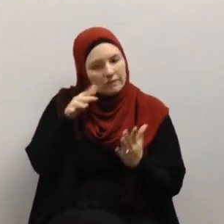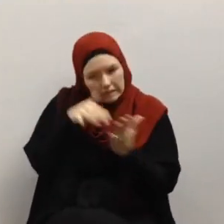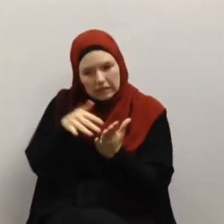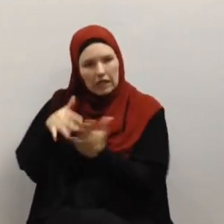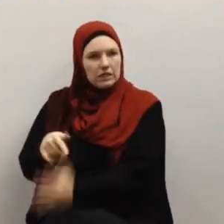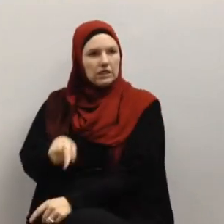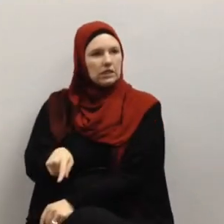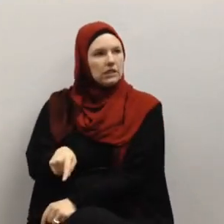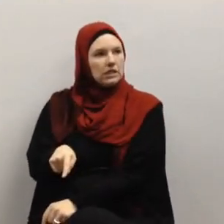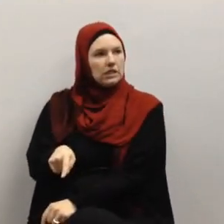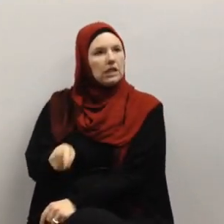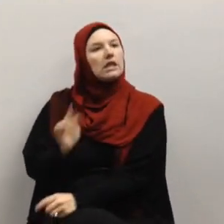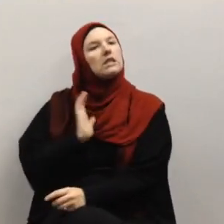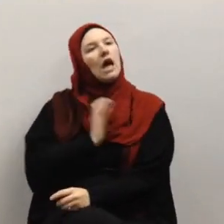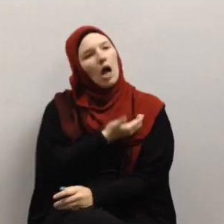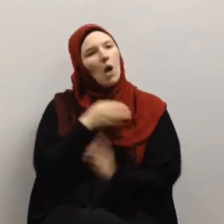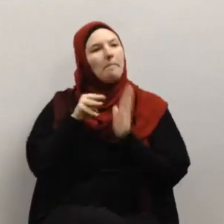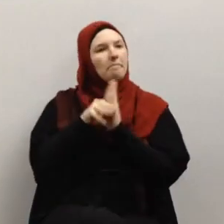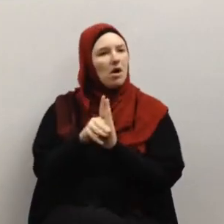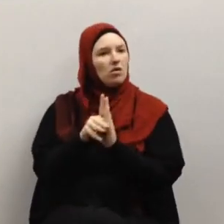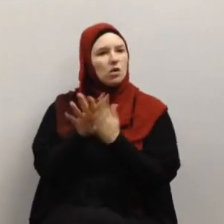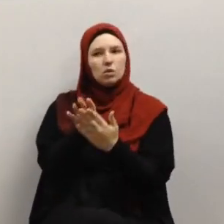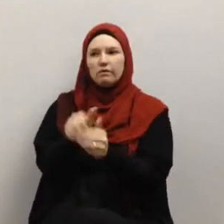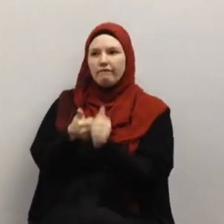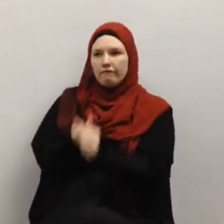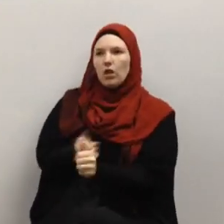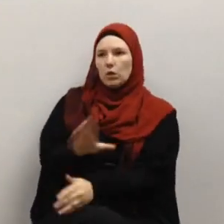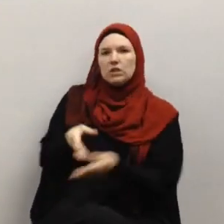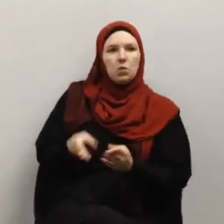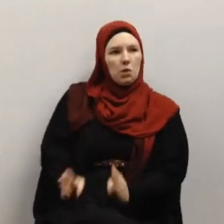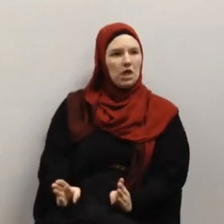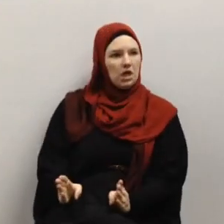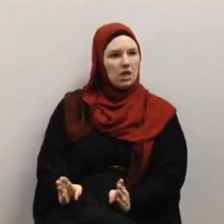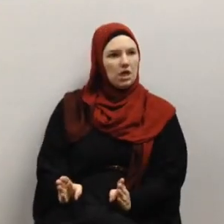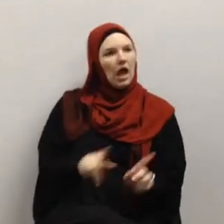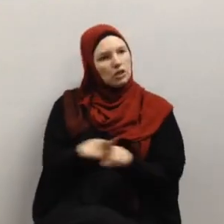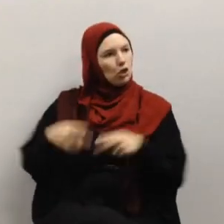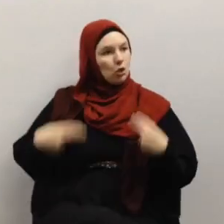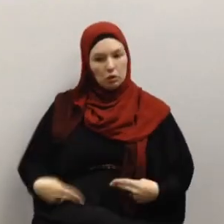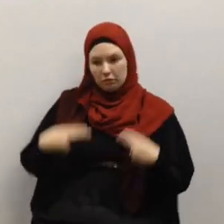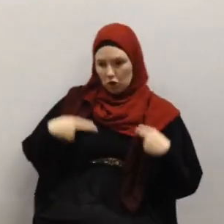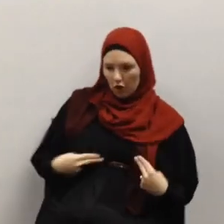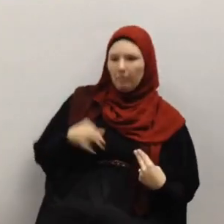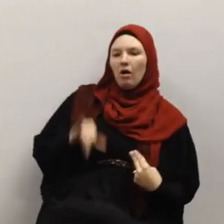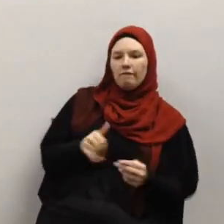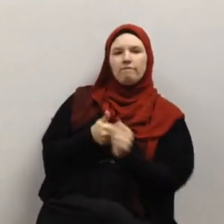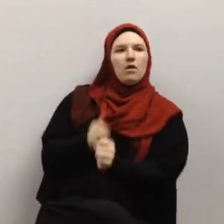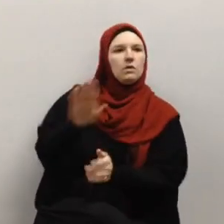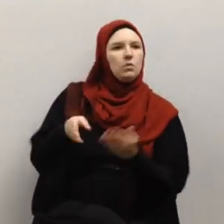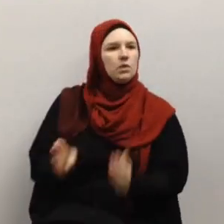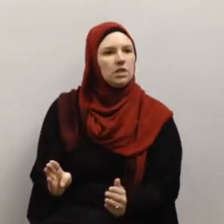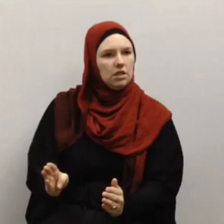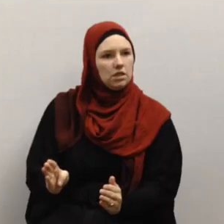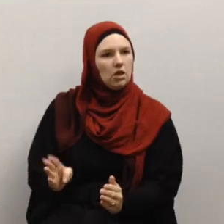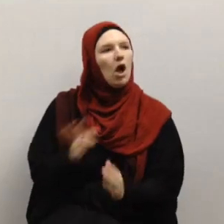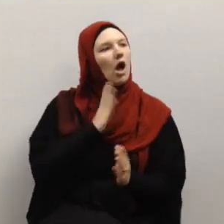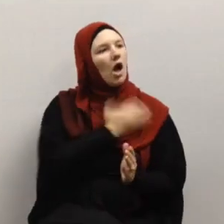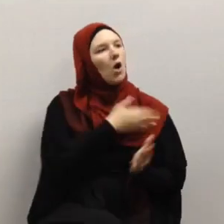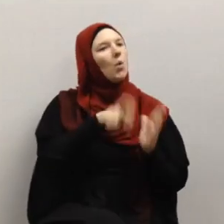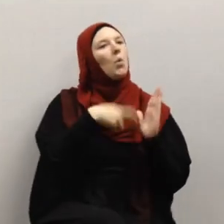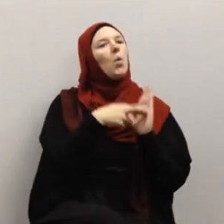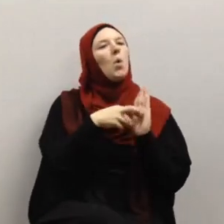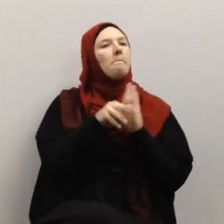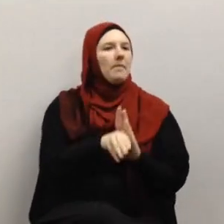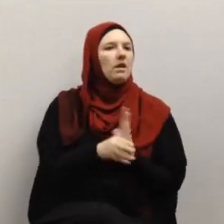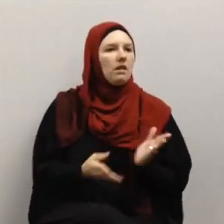is our model to follow. He is our model, role model. Allah subhanahu wa ta'ala tells